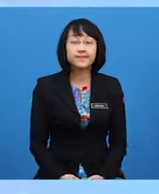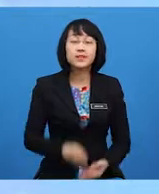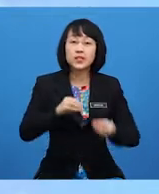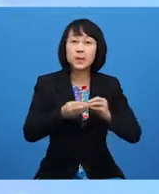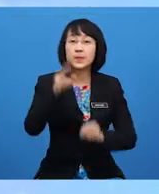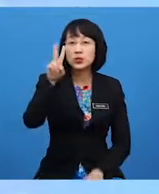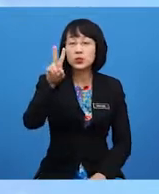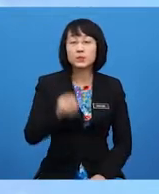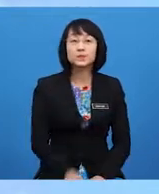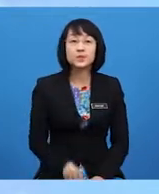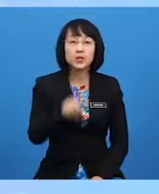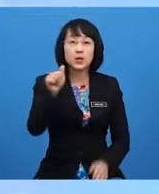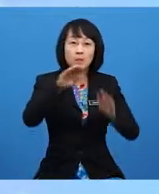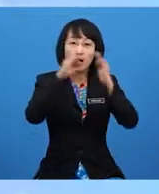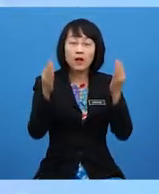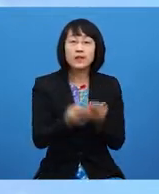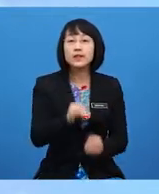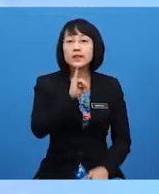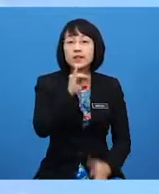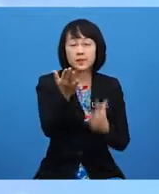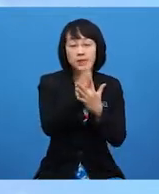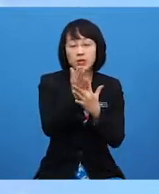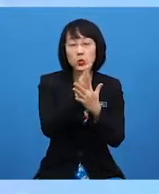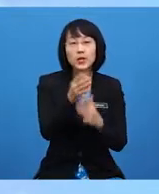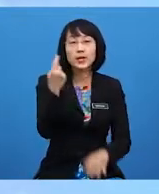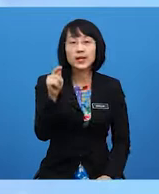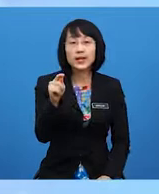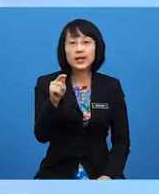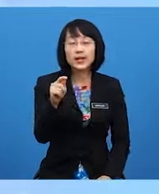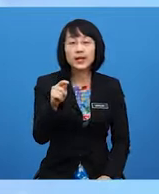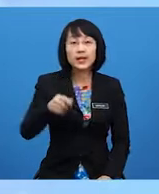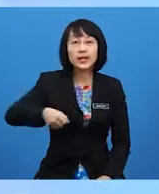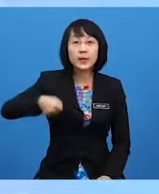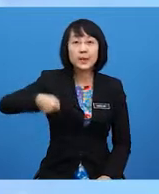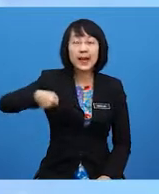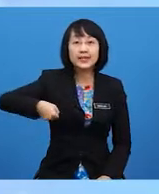Number two, a ball is between the bags.